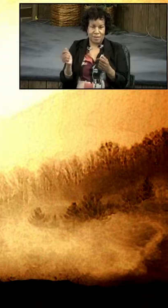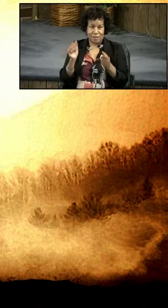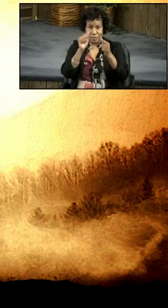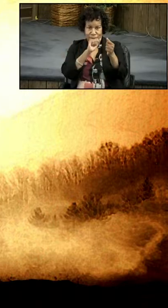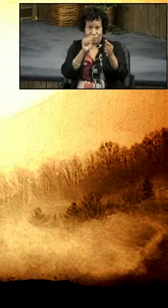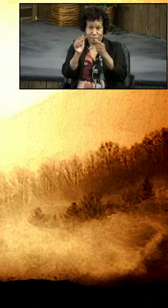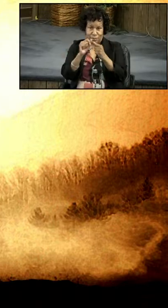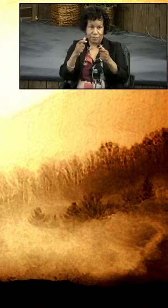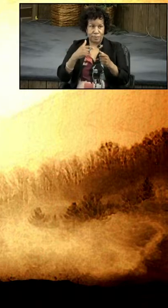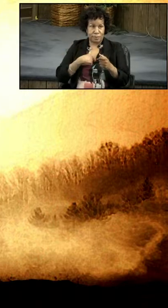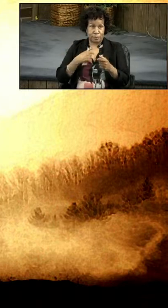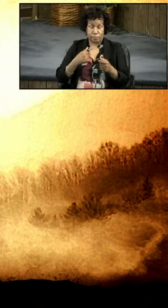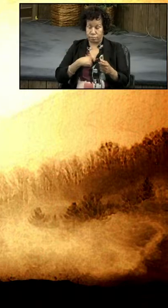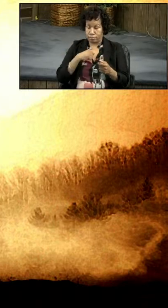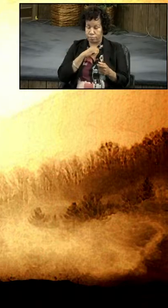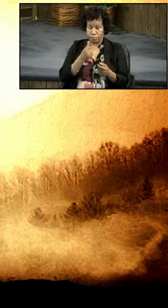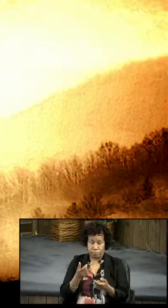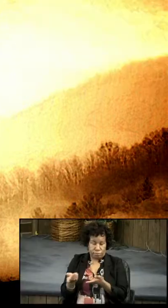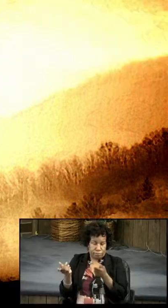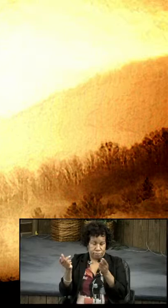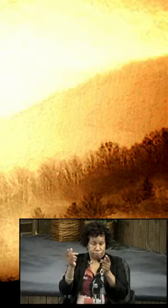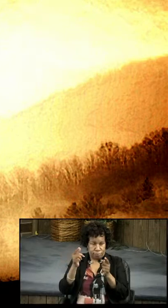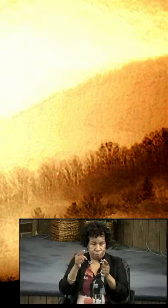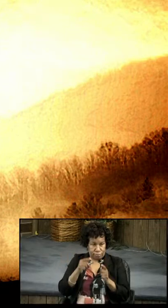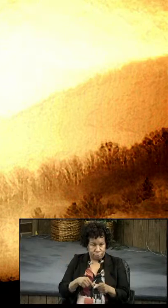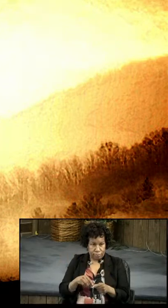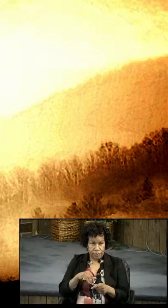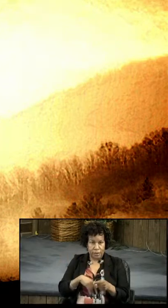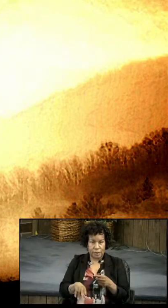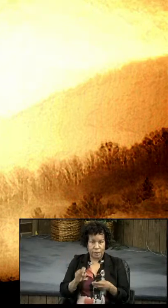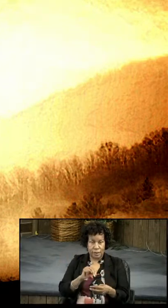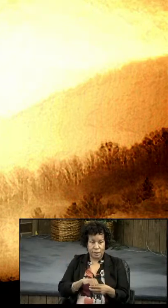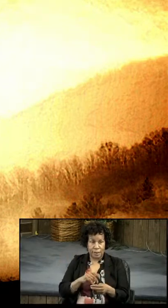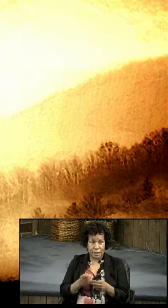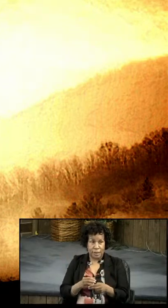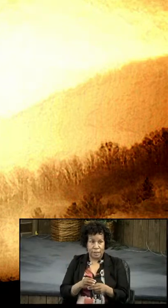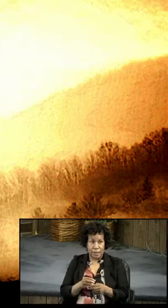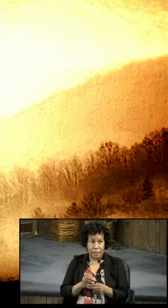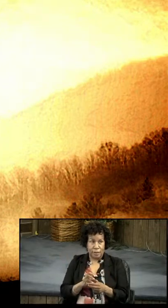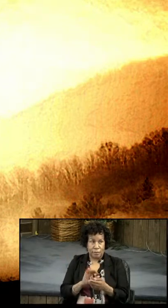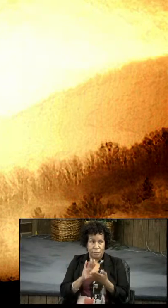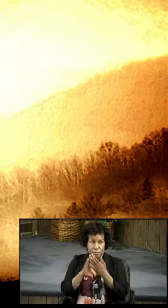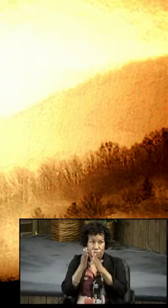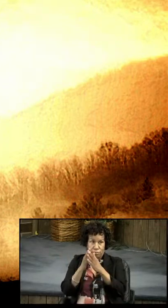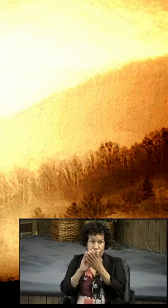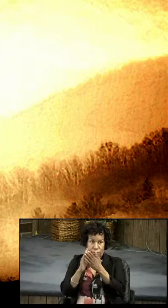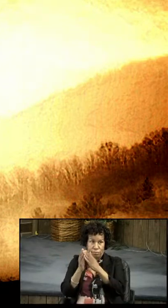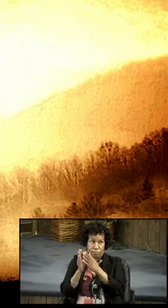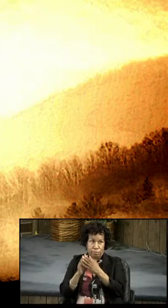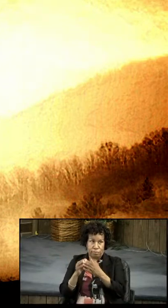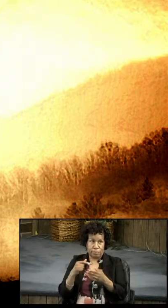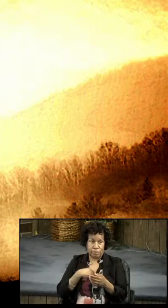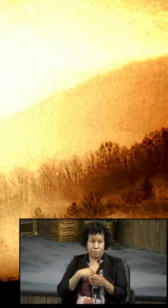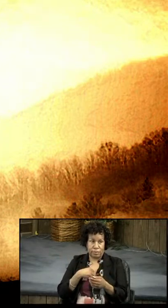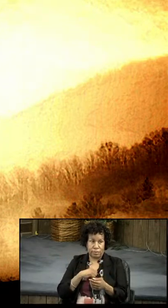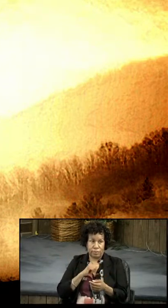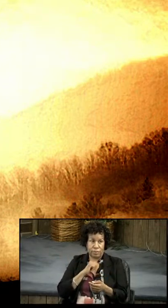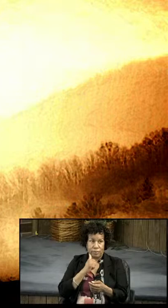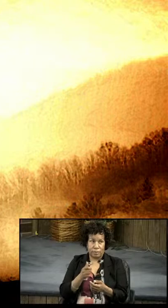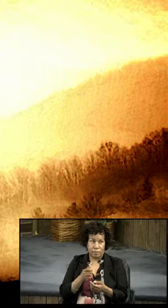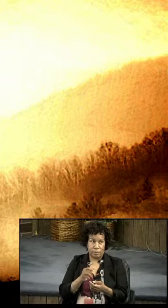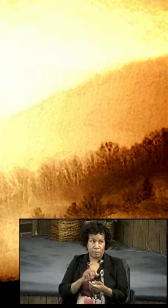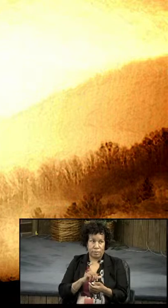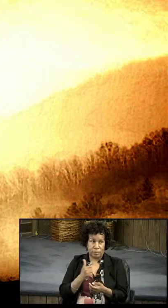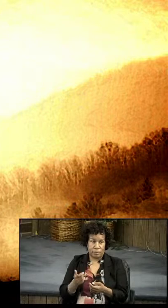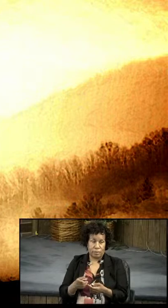me? I don't come in the name of any country. I don't come in the name of any denomination. I don't come in the name of any